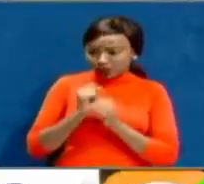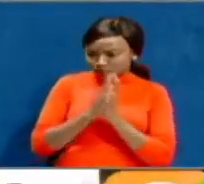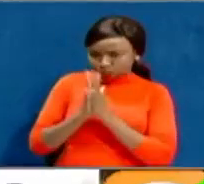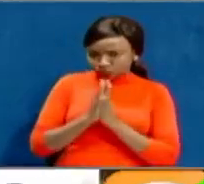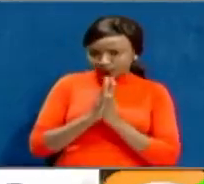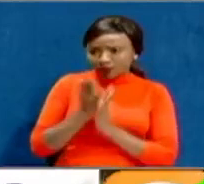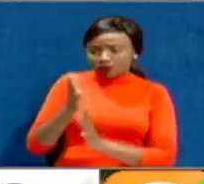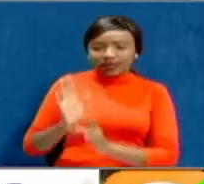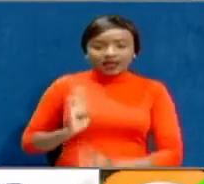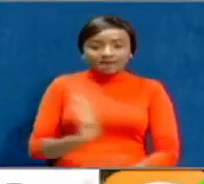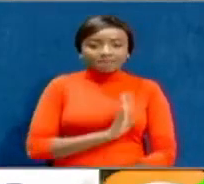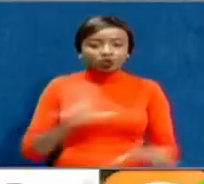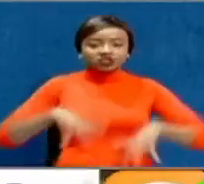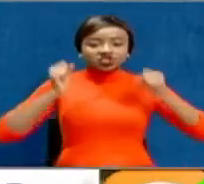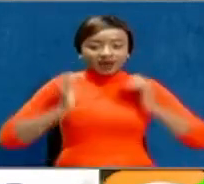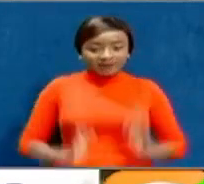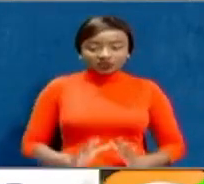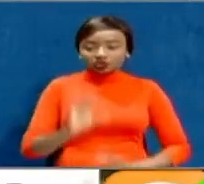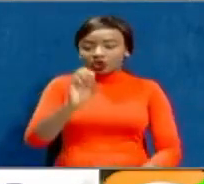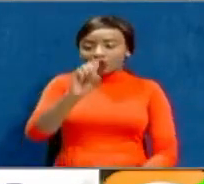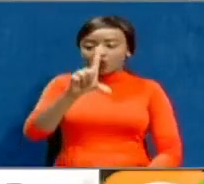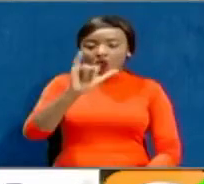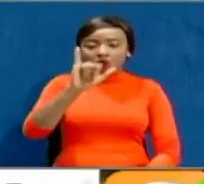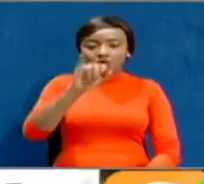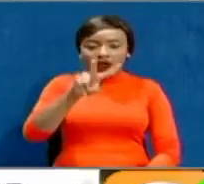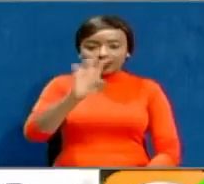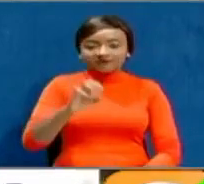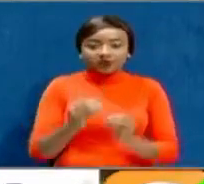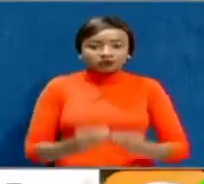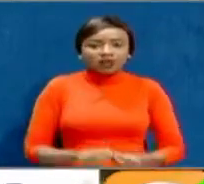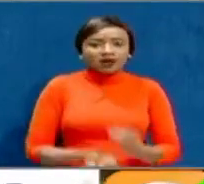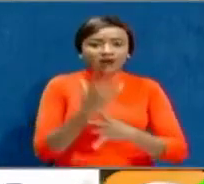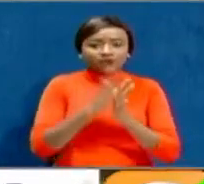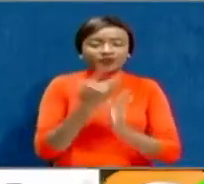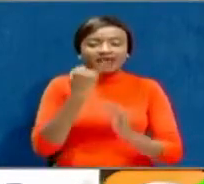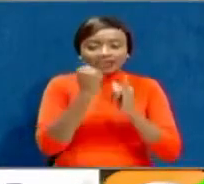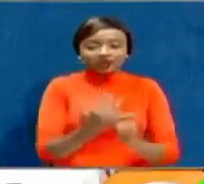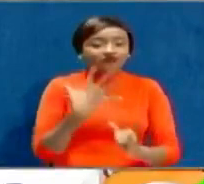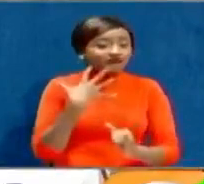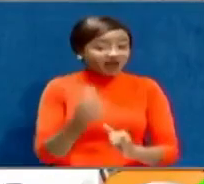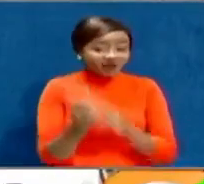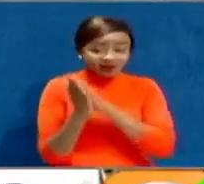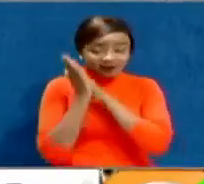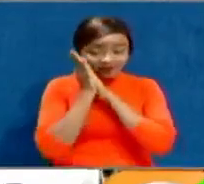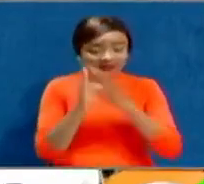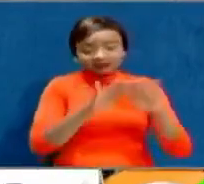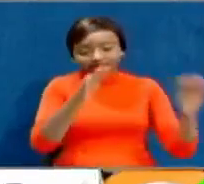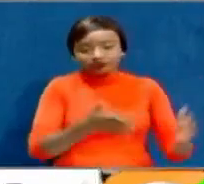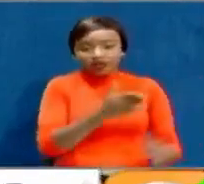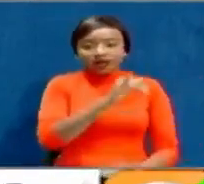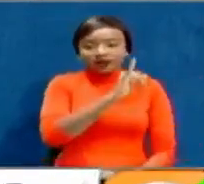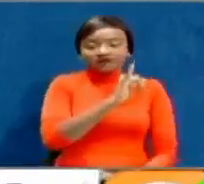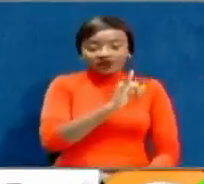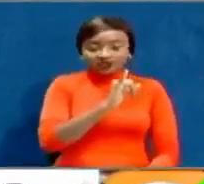University Hospital Board Chairperson Professor Olive Mugenda, unveiled a new 500-bed capacity infectious disease